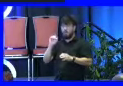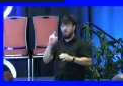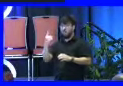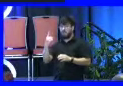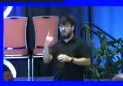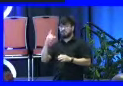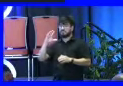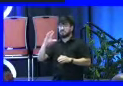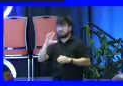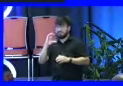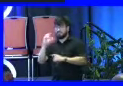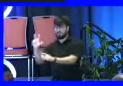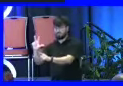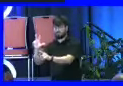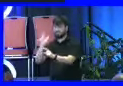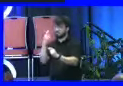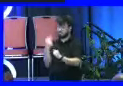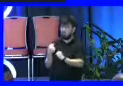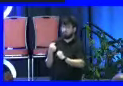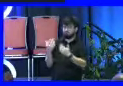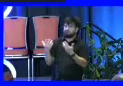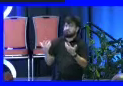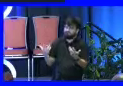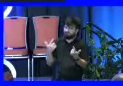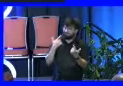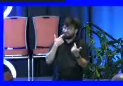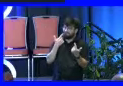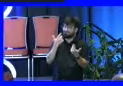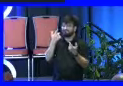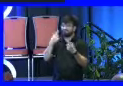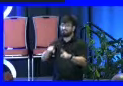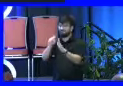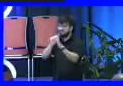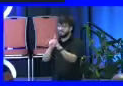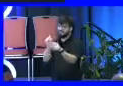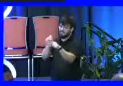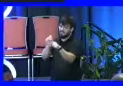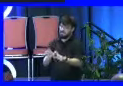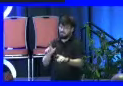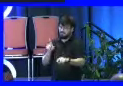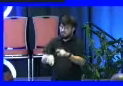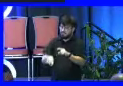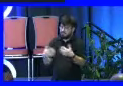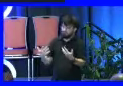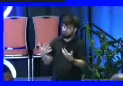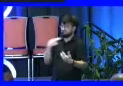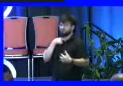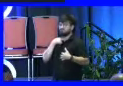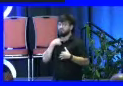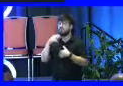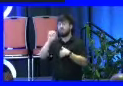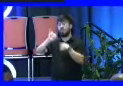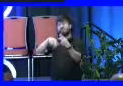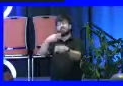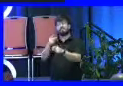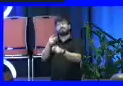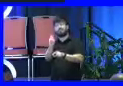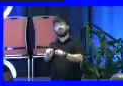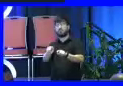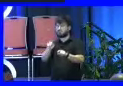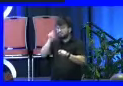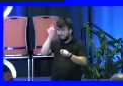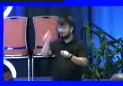the answer is no, right? But those are a state employee cannot go off and start a 501c3, right? But those are the type of questions you have to ask,